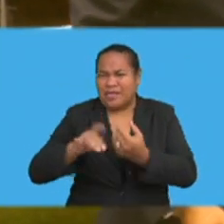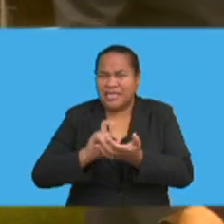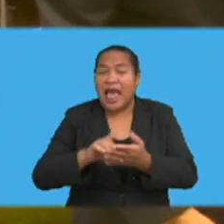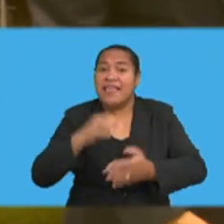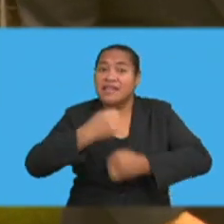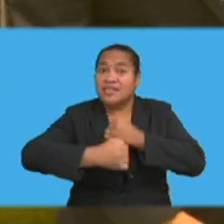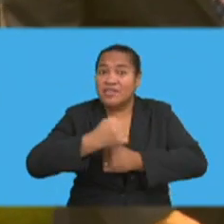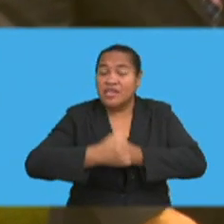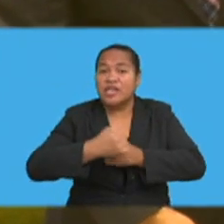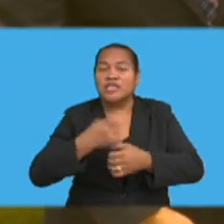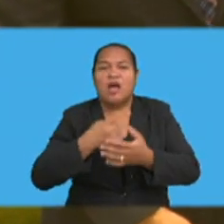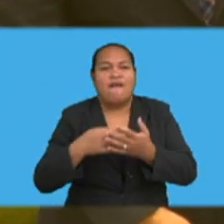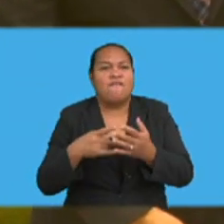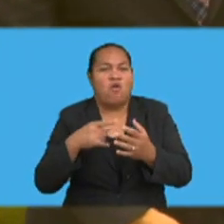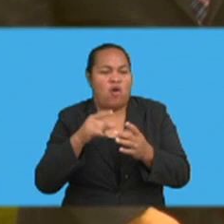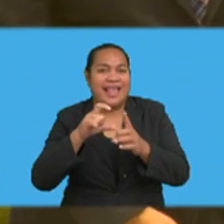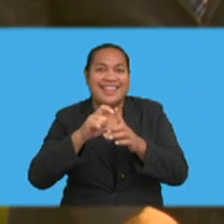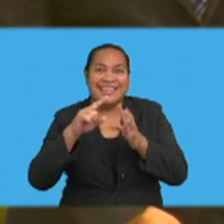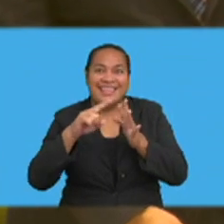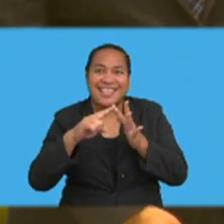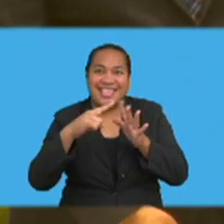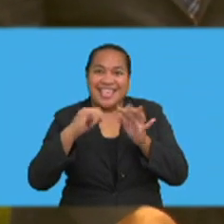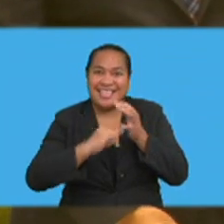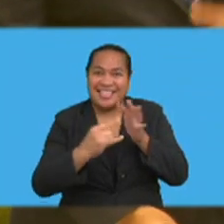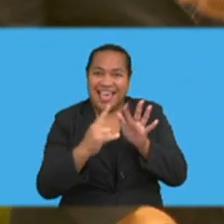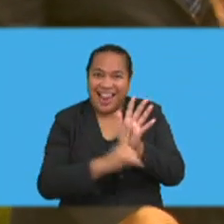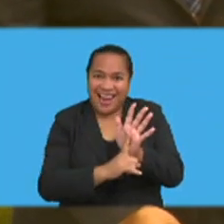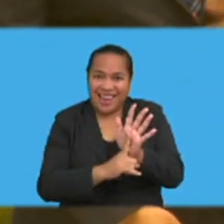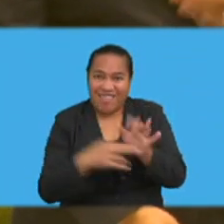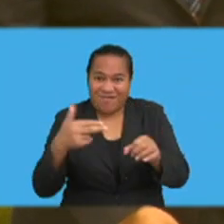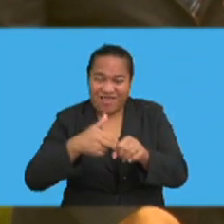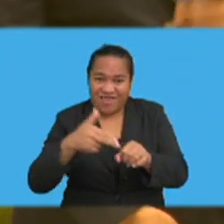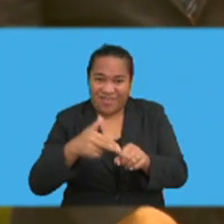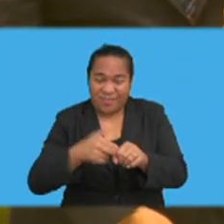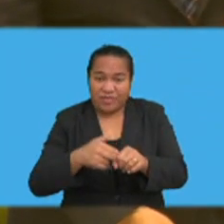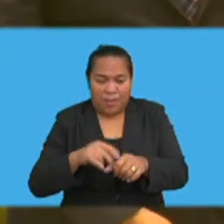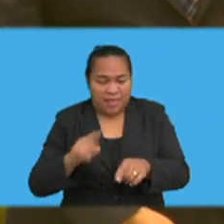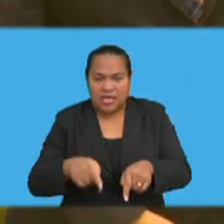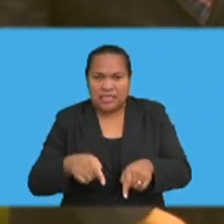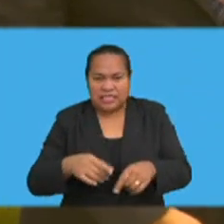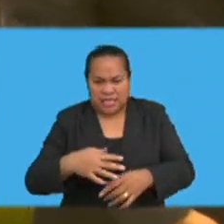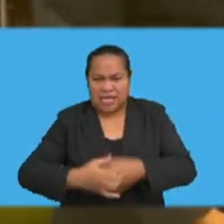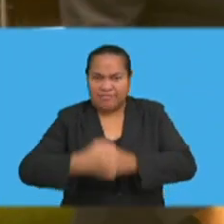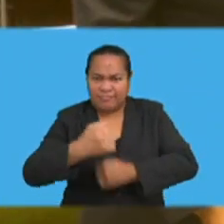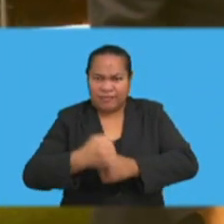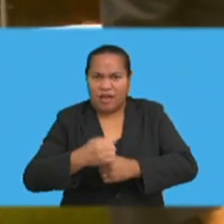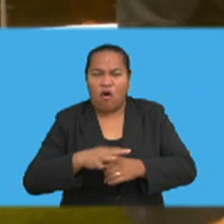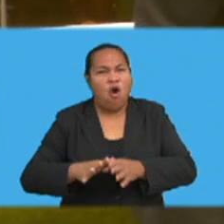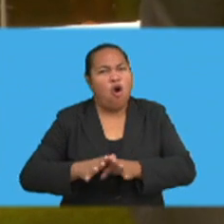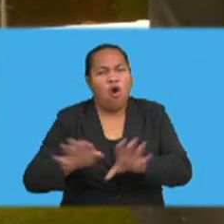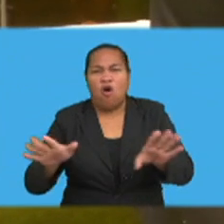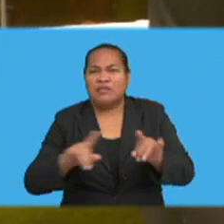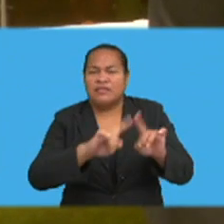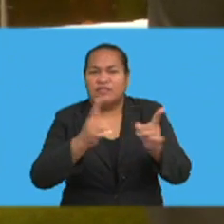by diesel. So this figure that I've given you is electricity generated by all generators. Yeah? I think you probably